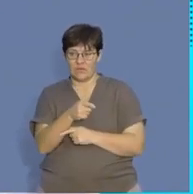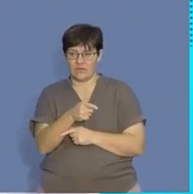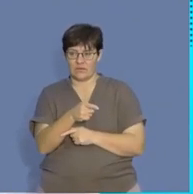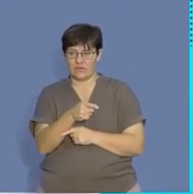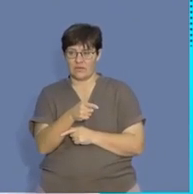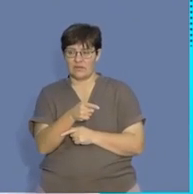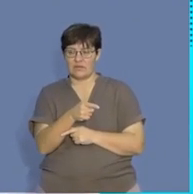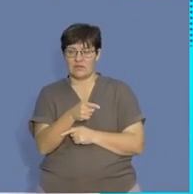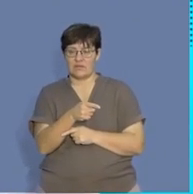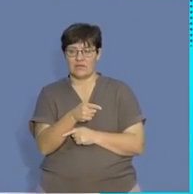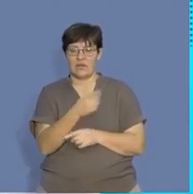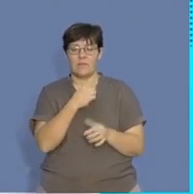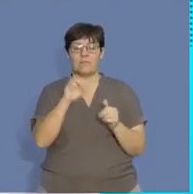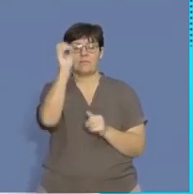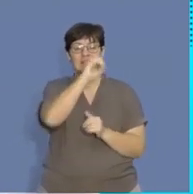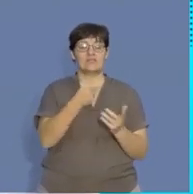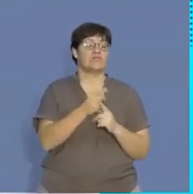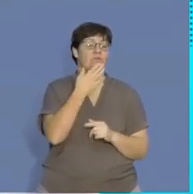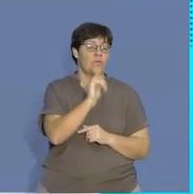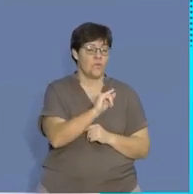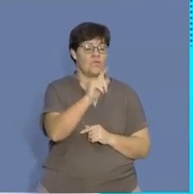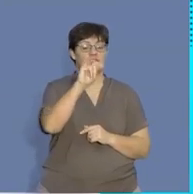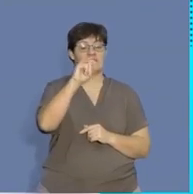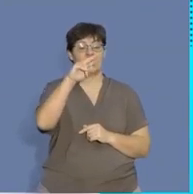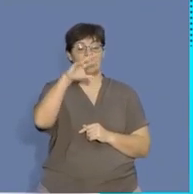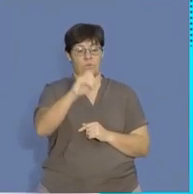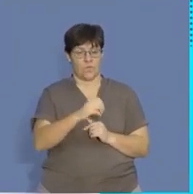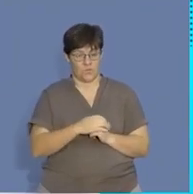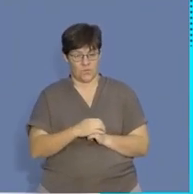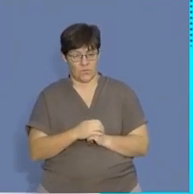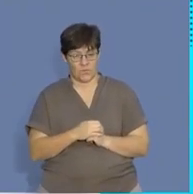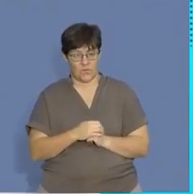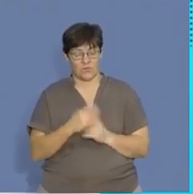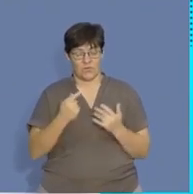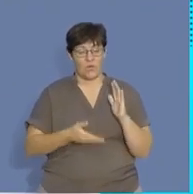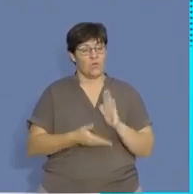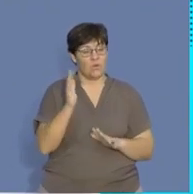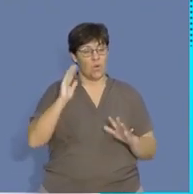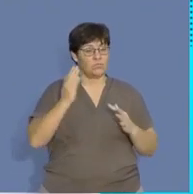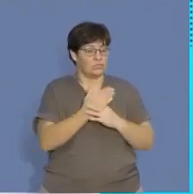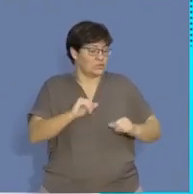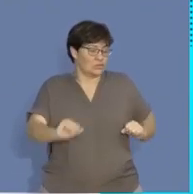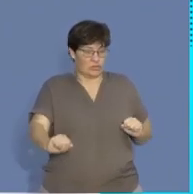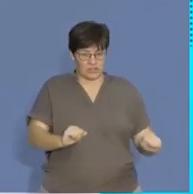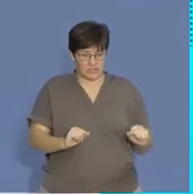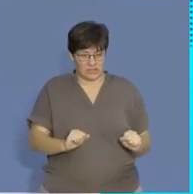the calculation of the percentage return for Tino. Okay, so you